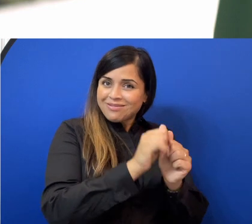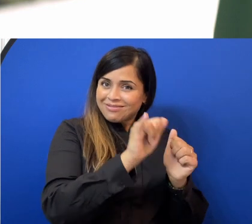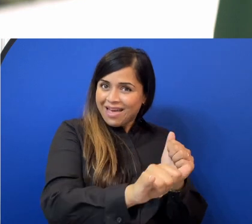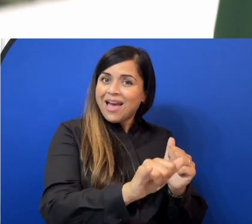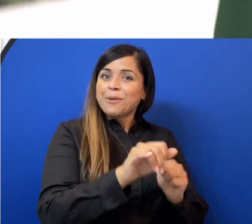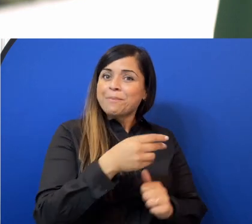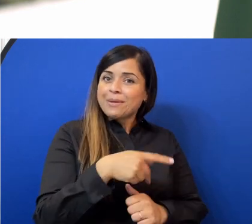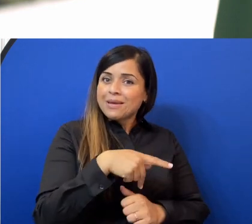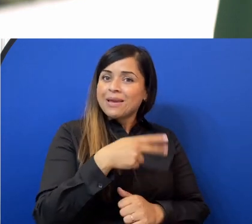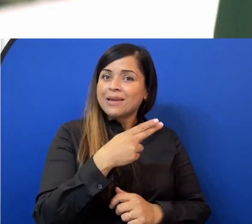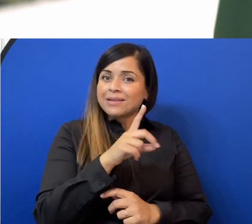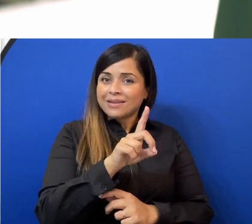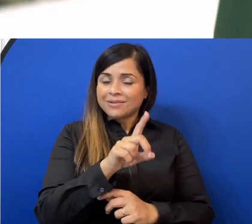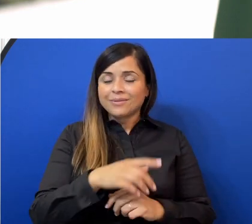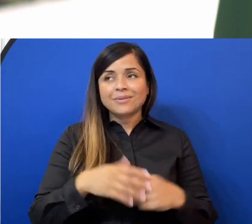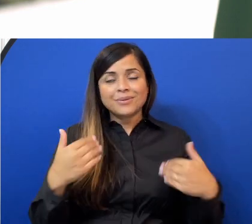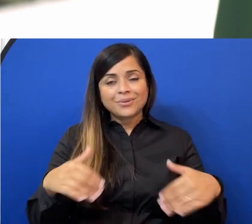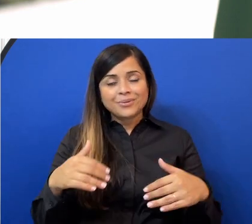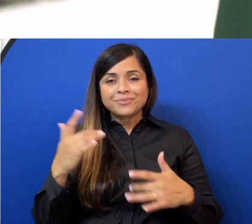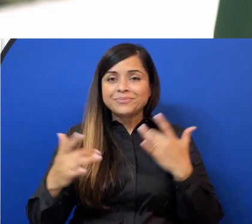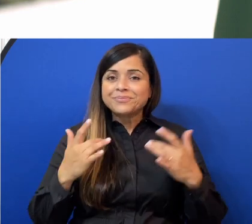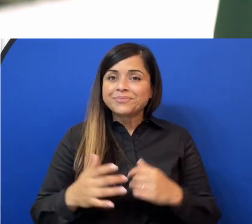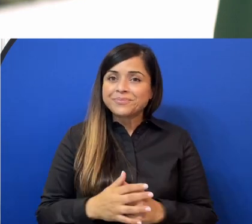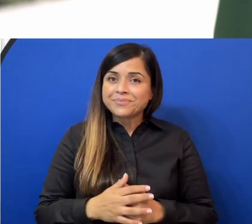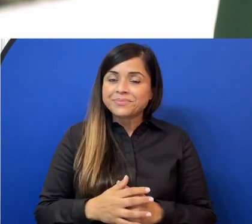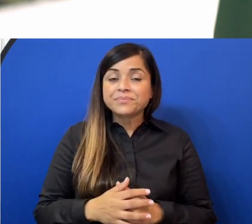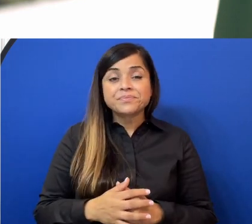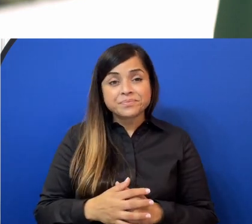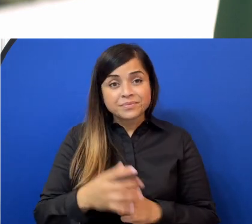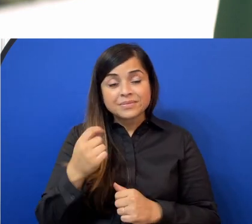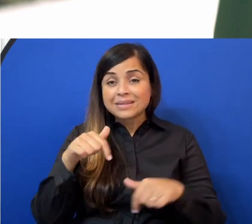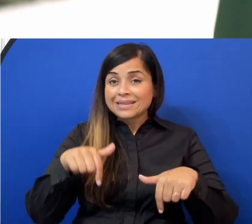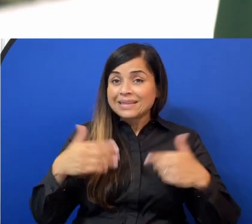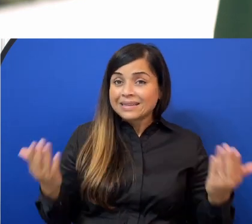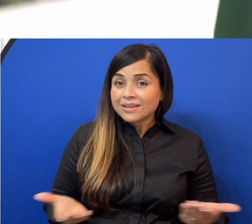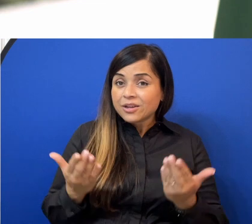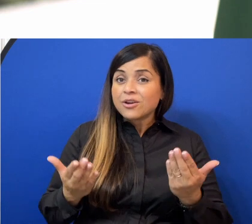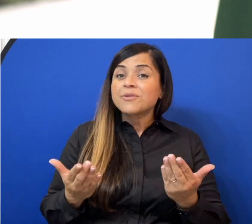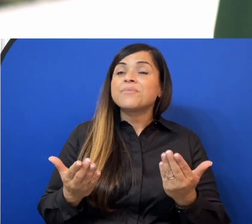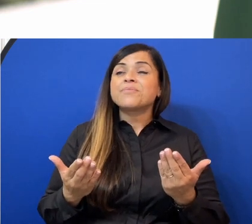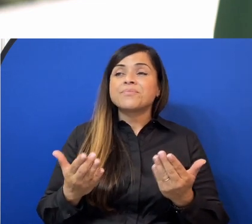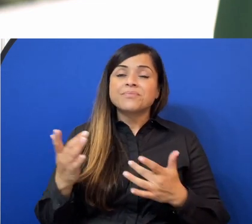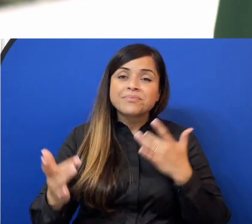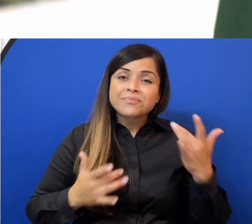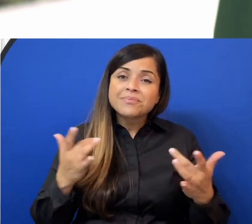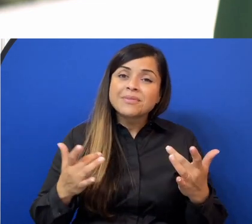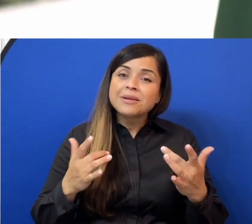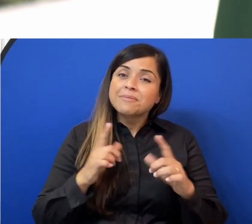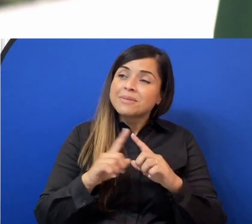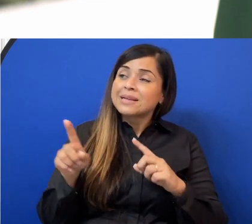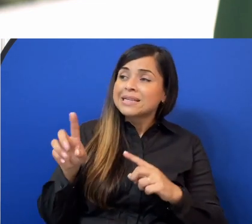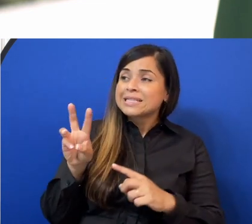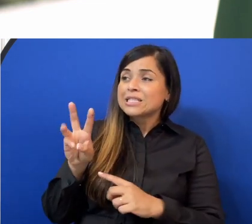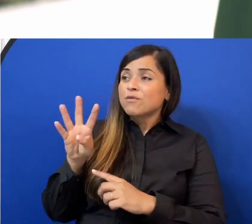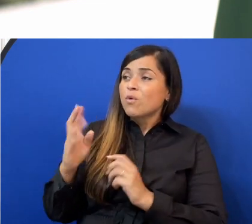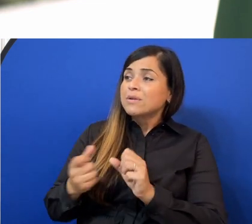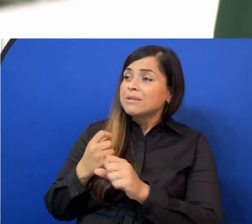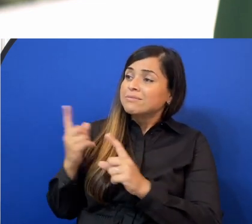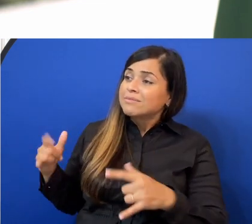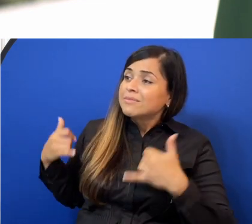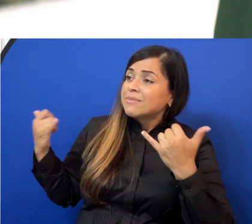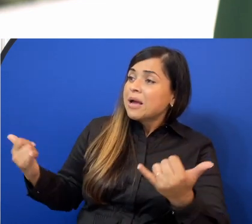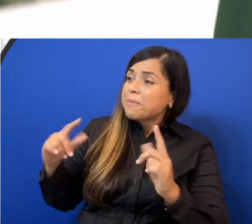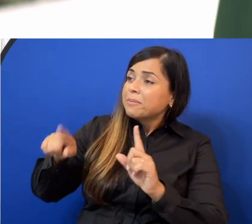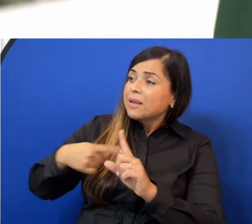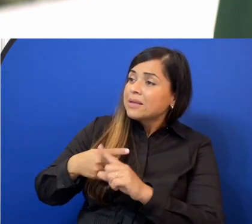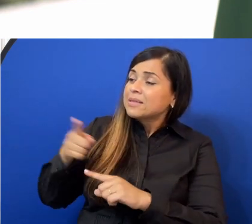to commemorate in this building not only the Aga Khan's 64th anniversary as Imam, but also the long-standing partnership